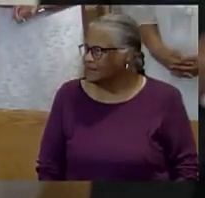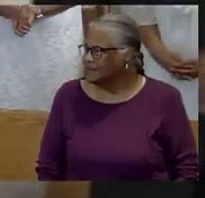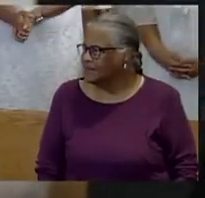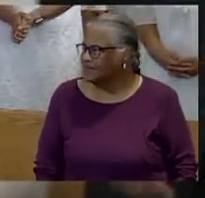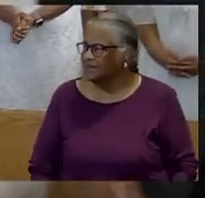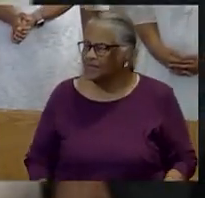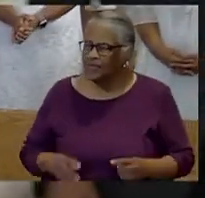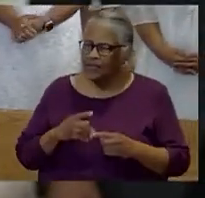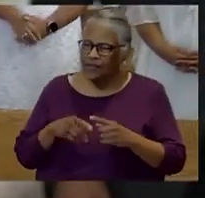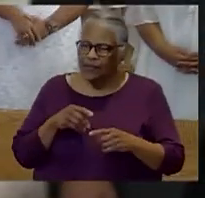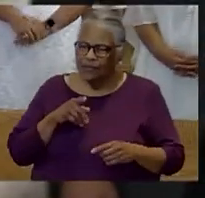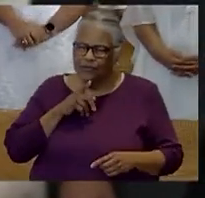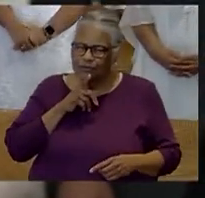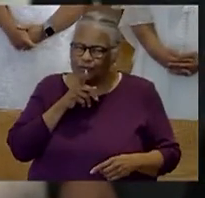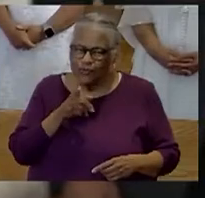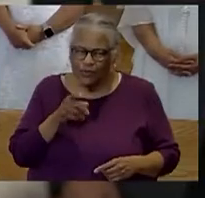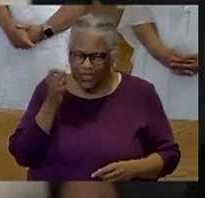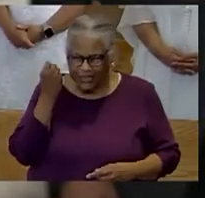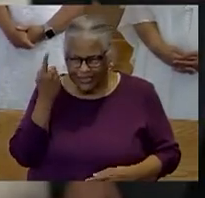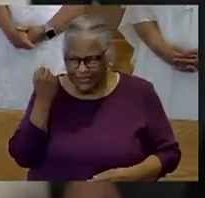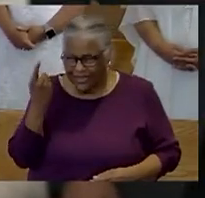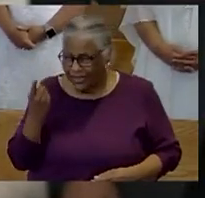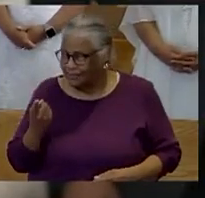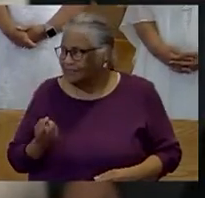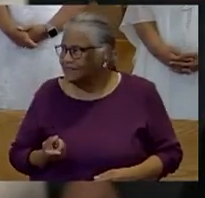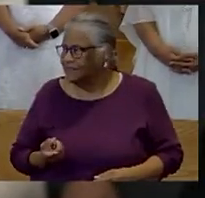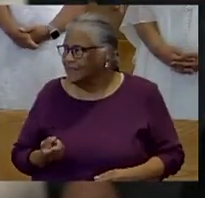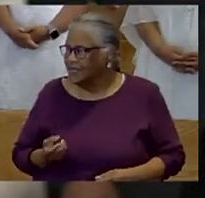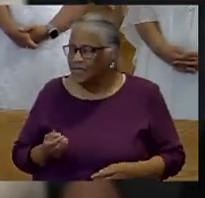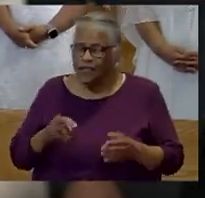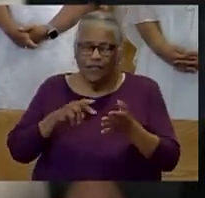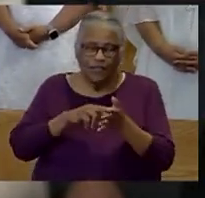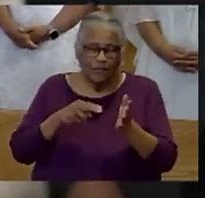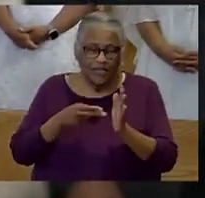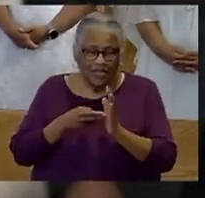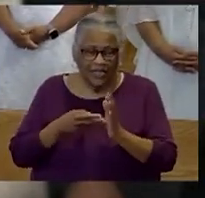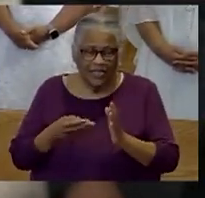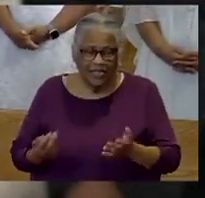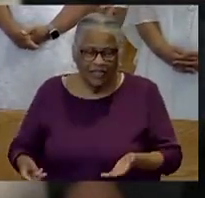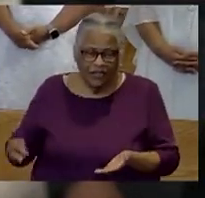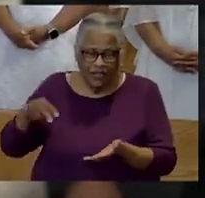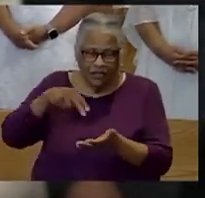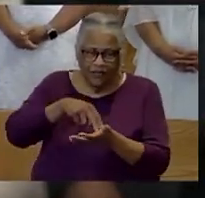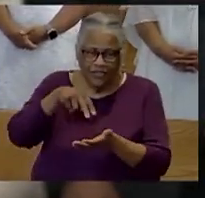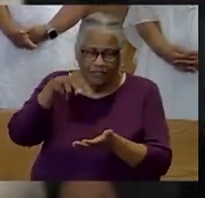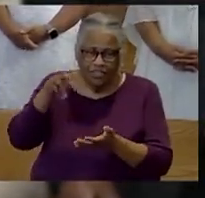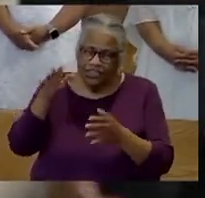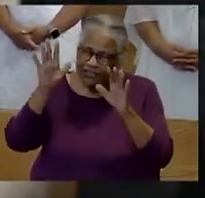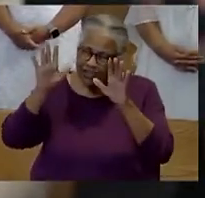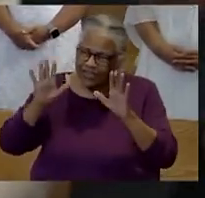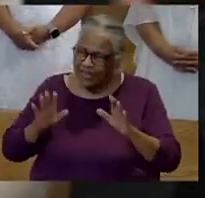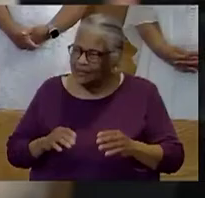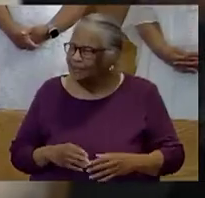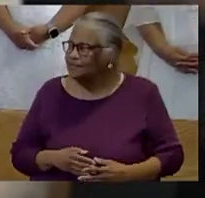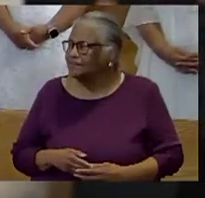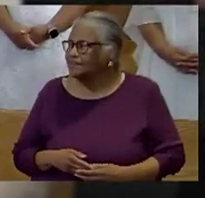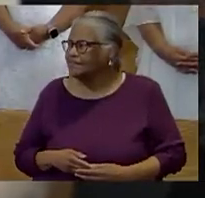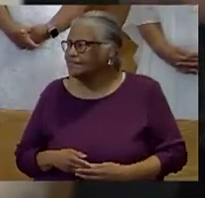When you truly understand the meaning of Resurrection Sunday,